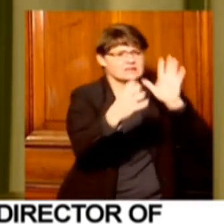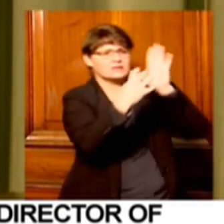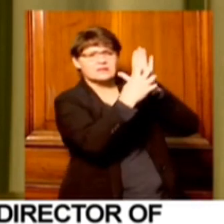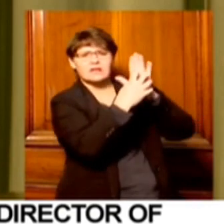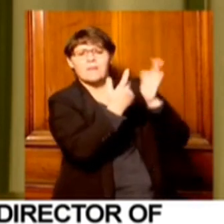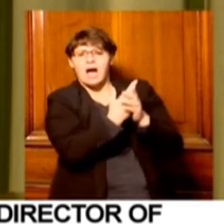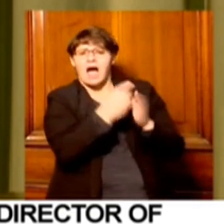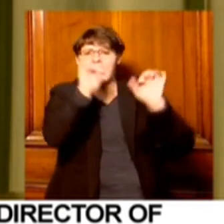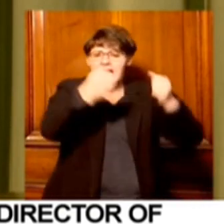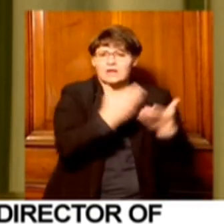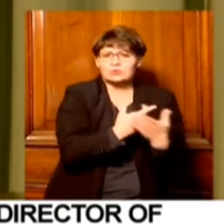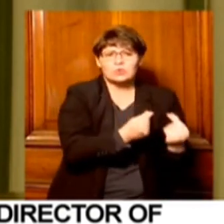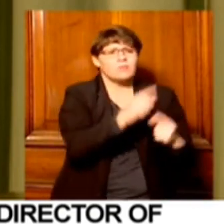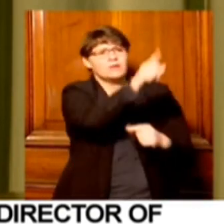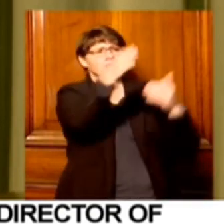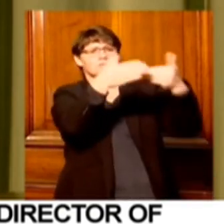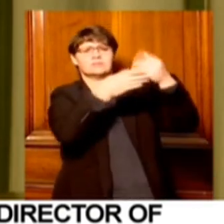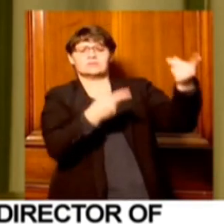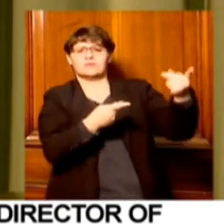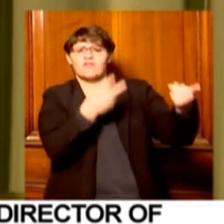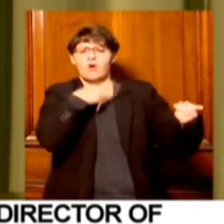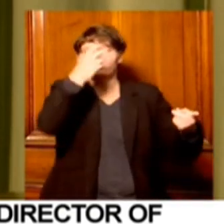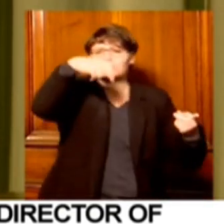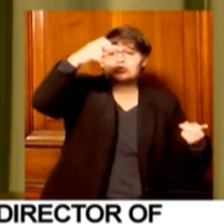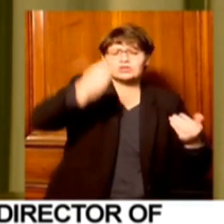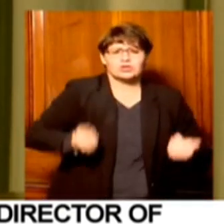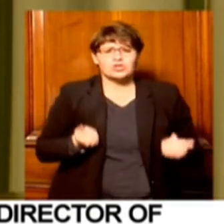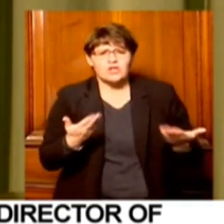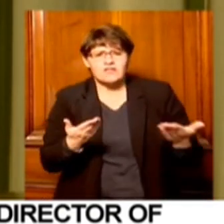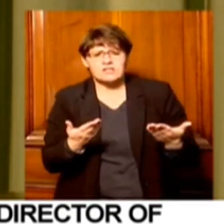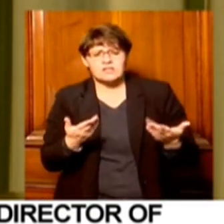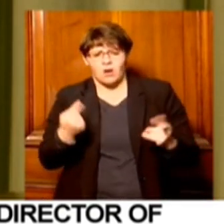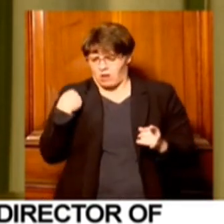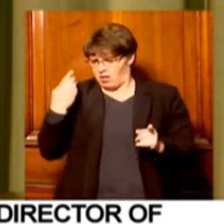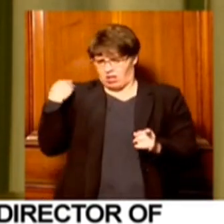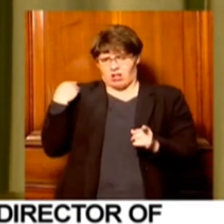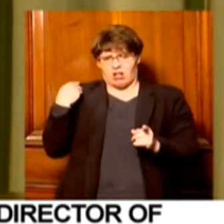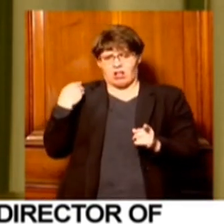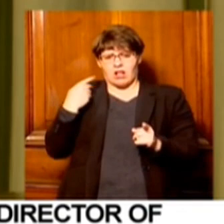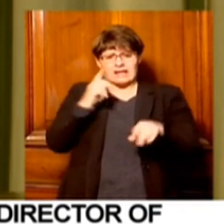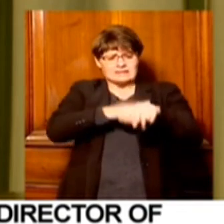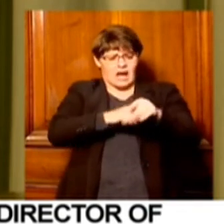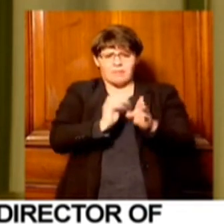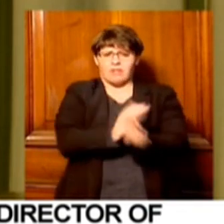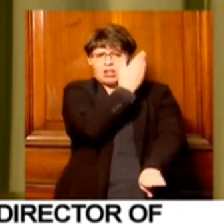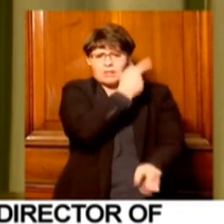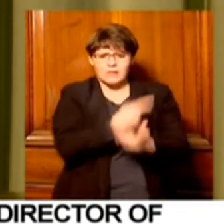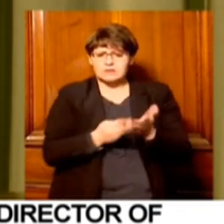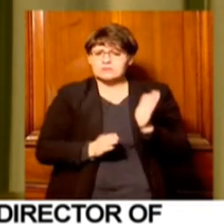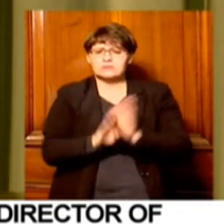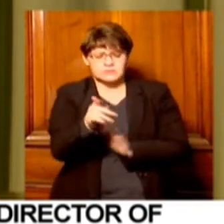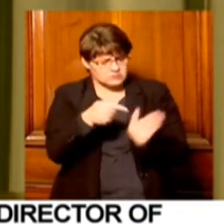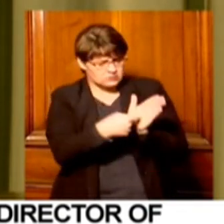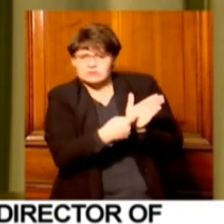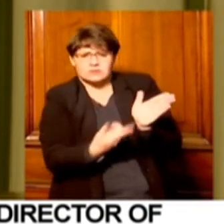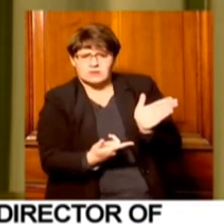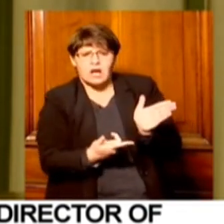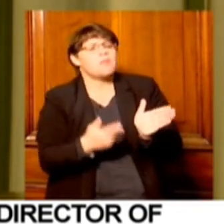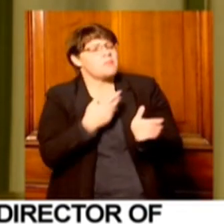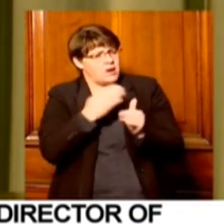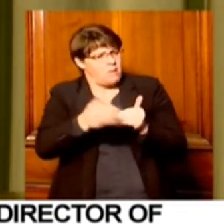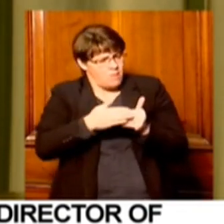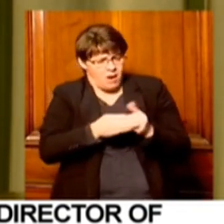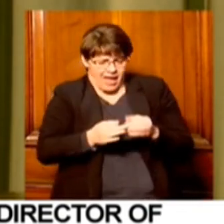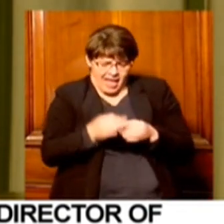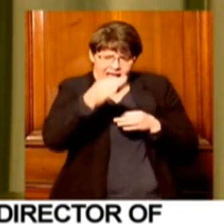accreditation certificates for tourist services that expired during the lockdown period will be deemed valid for a